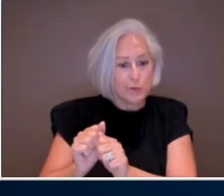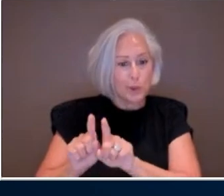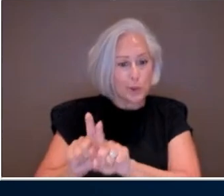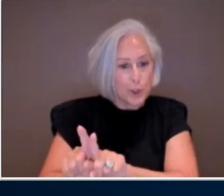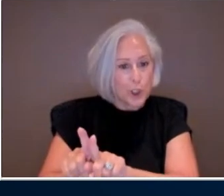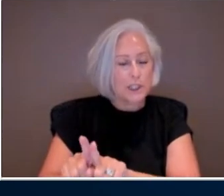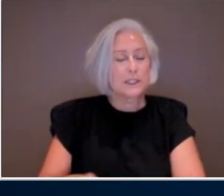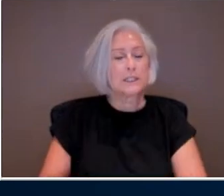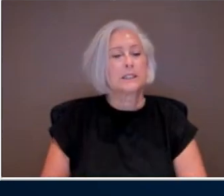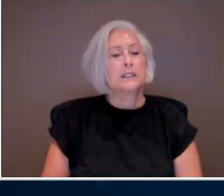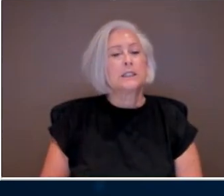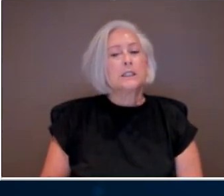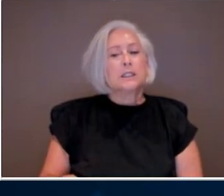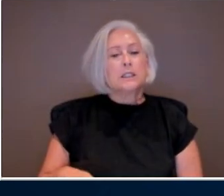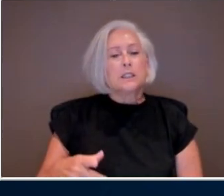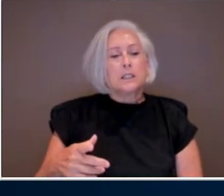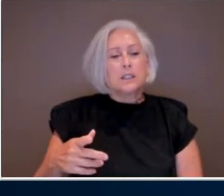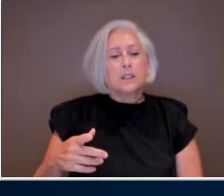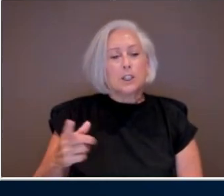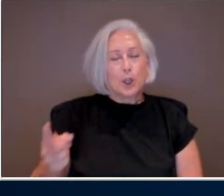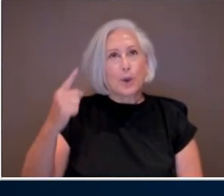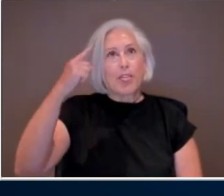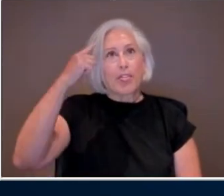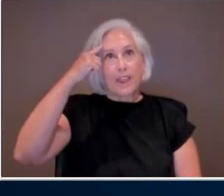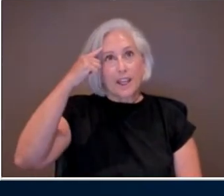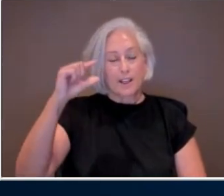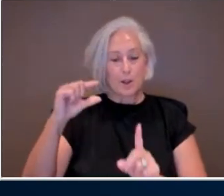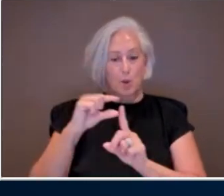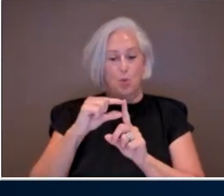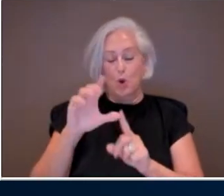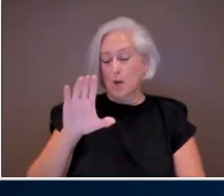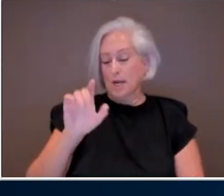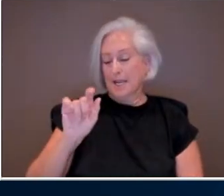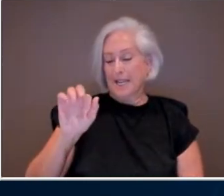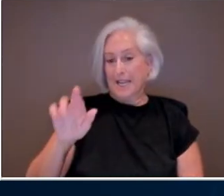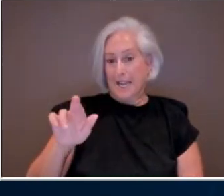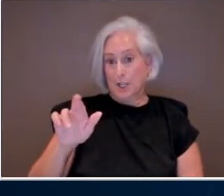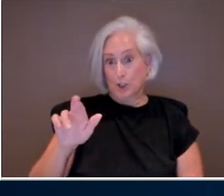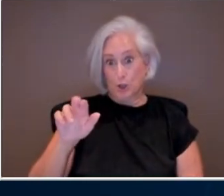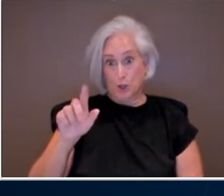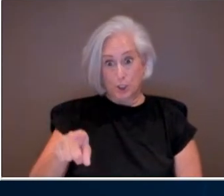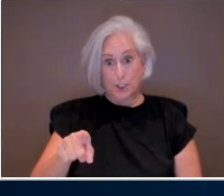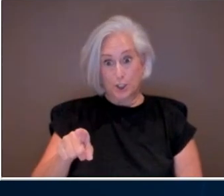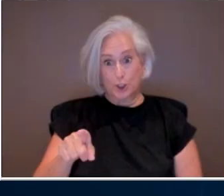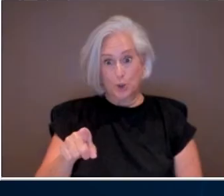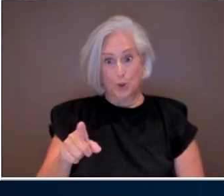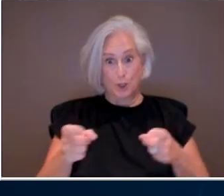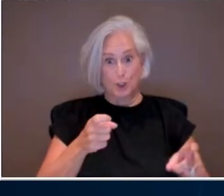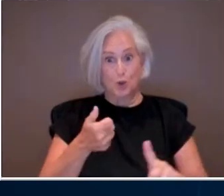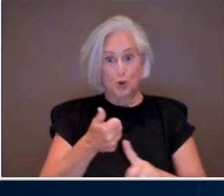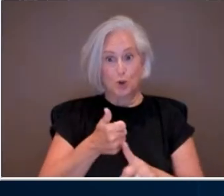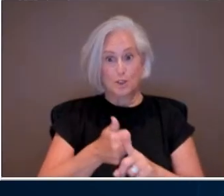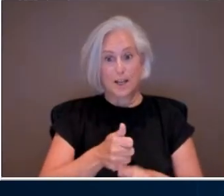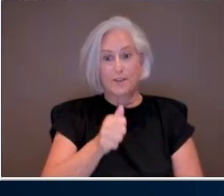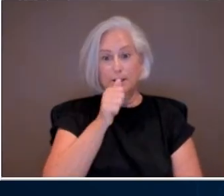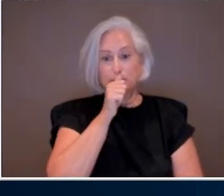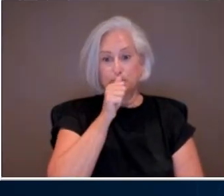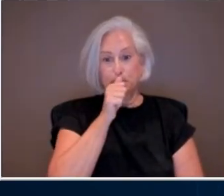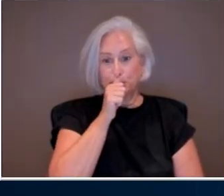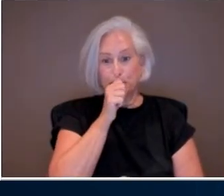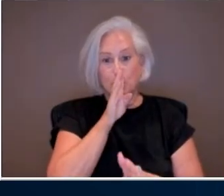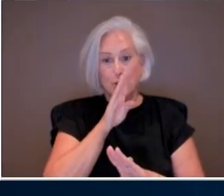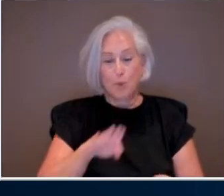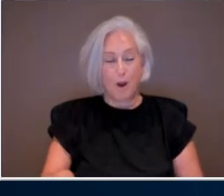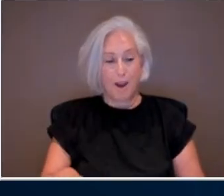you're thinking that word in your head, are you having to restrain yourself from saying it? How do you do that dance when you're talking